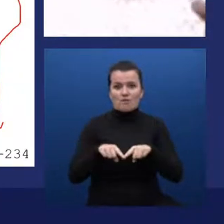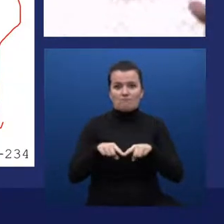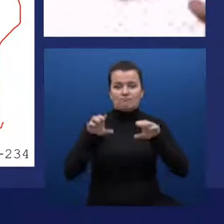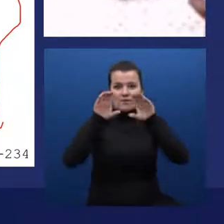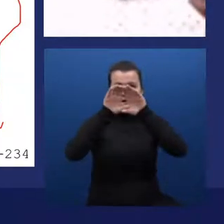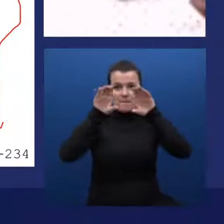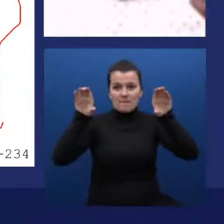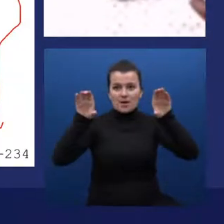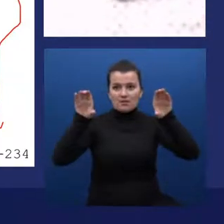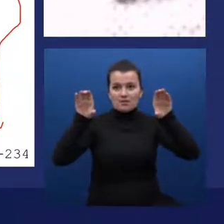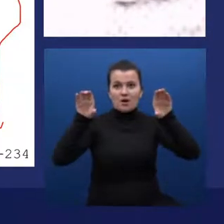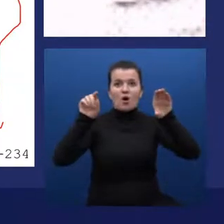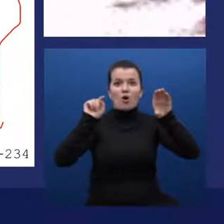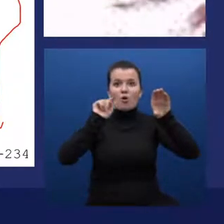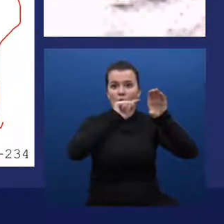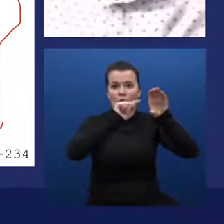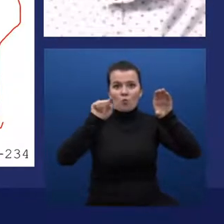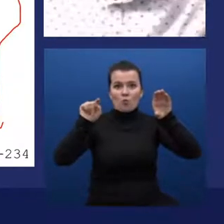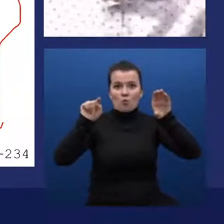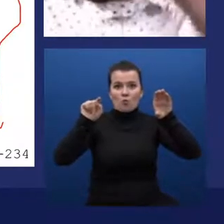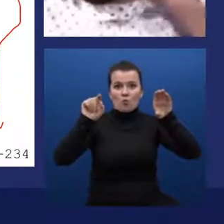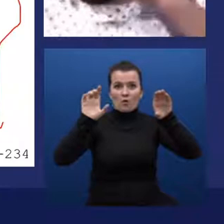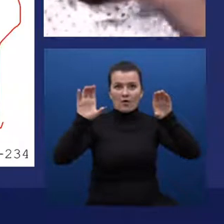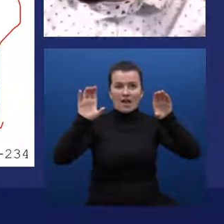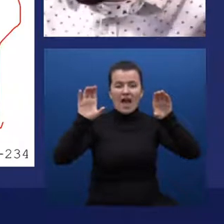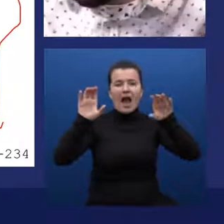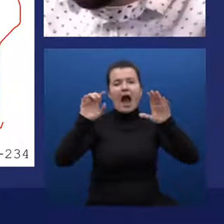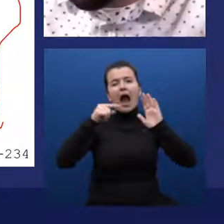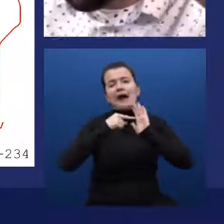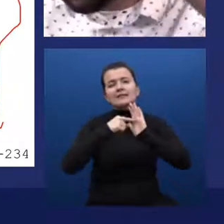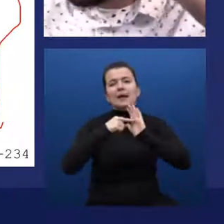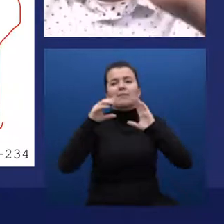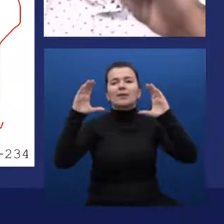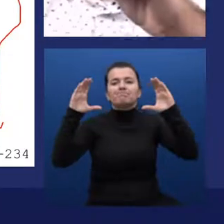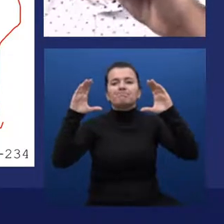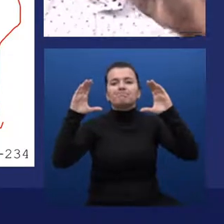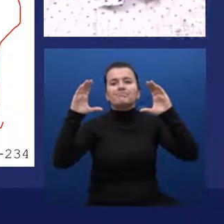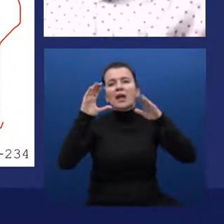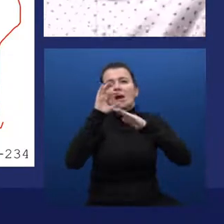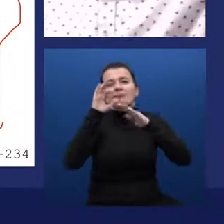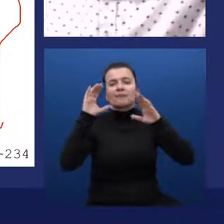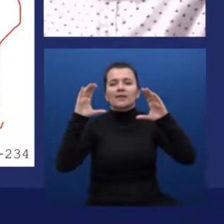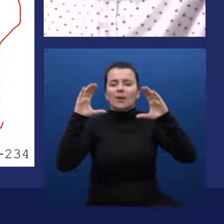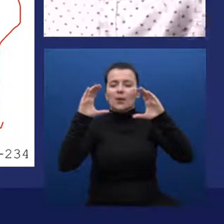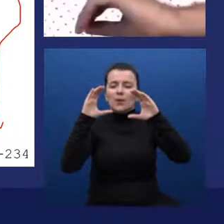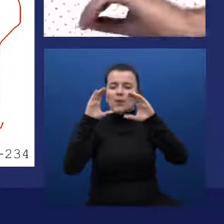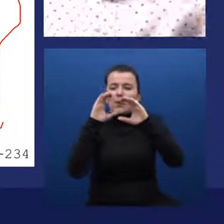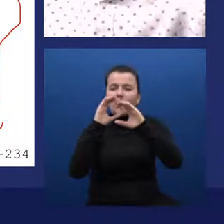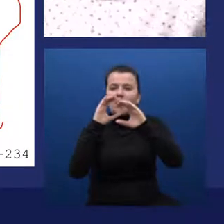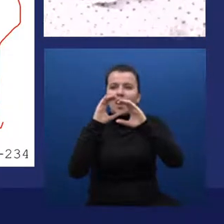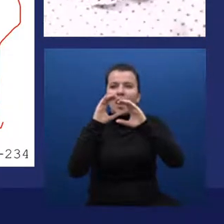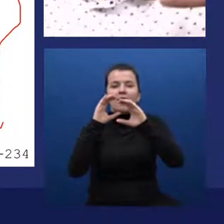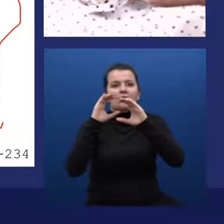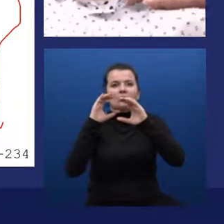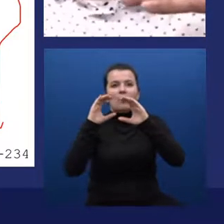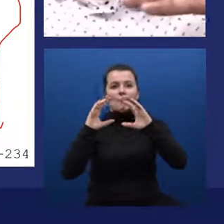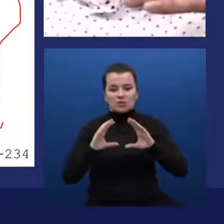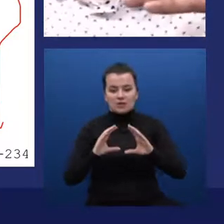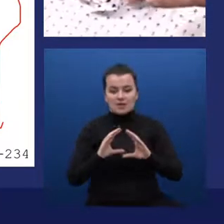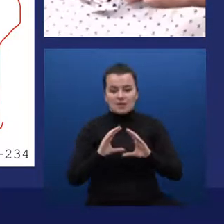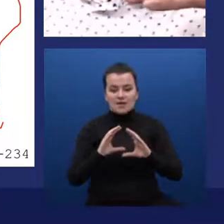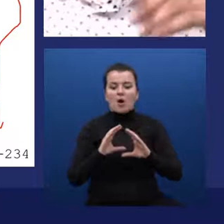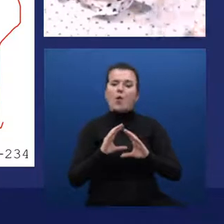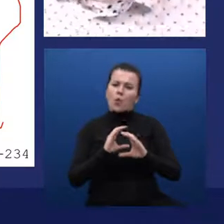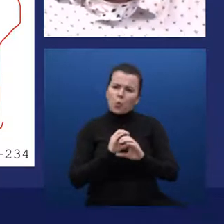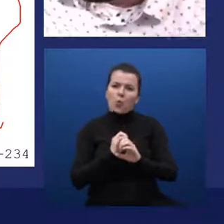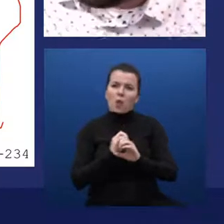guess that the top is, if it's a little bit, like if it's a certain percentage of darkness from the bottom versus the top, we still want to guess top, even